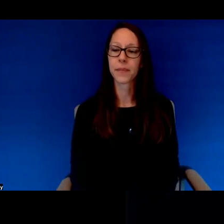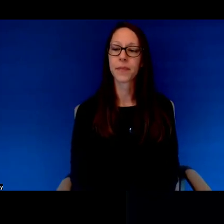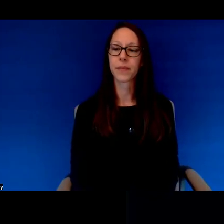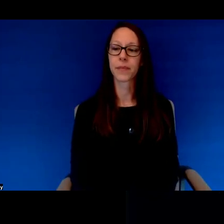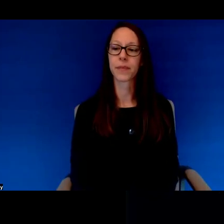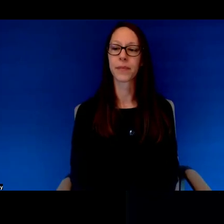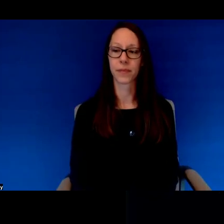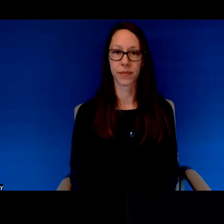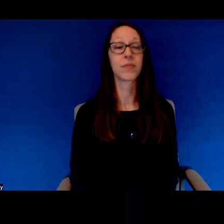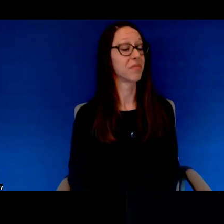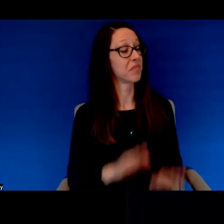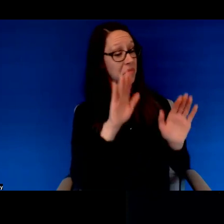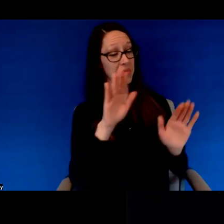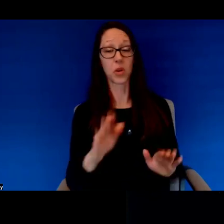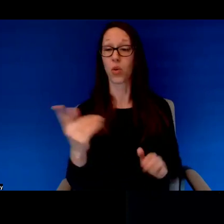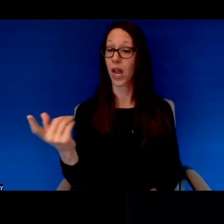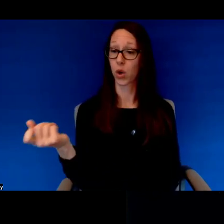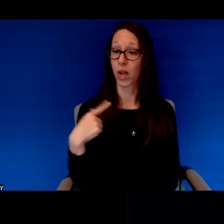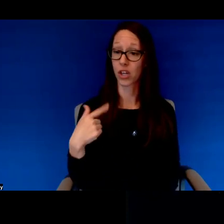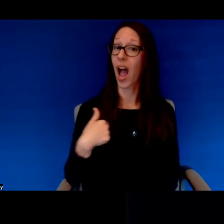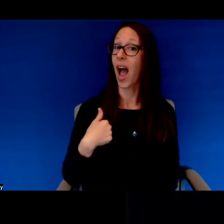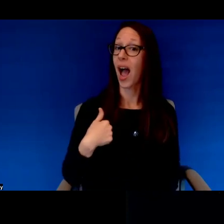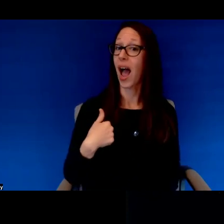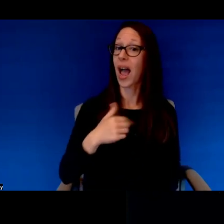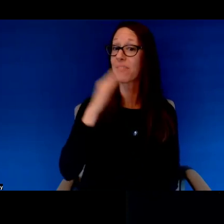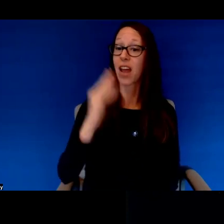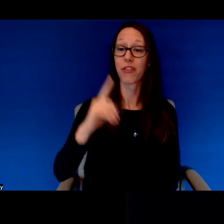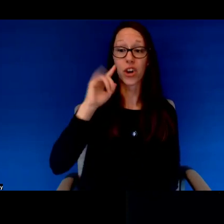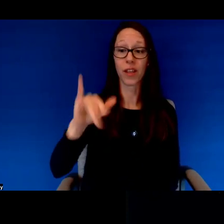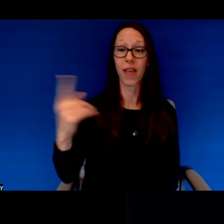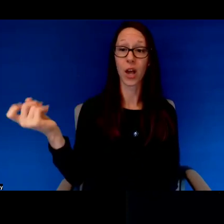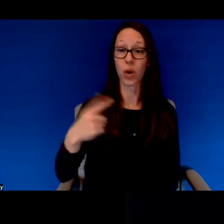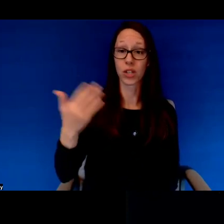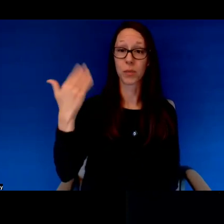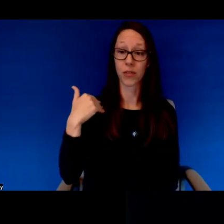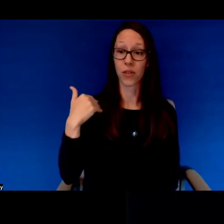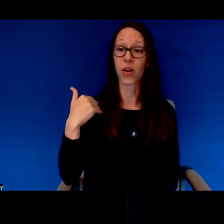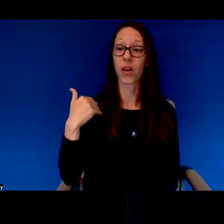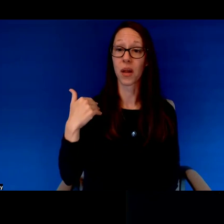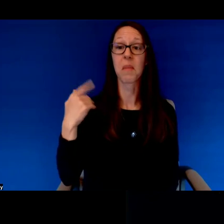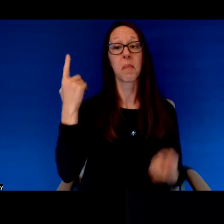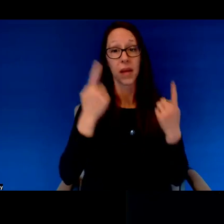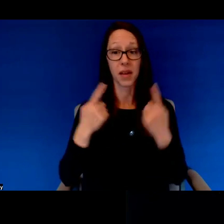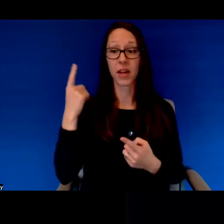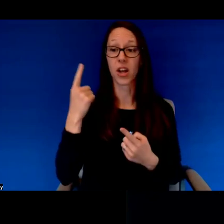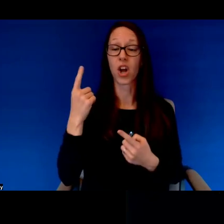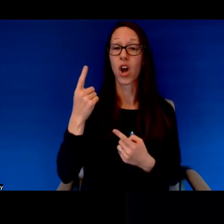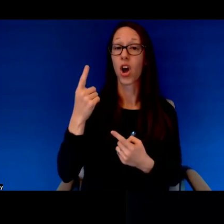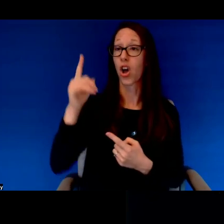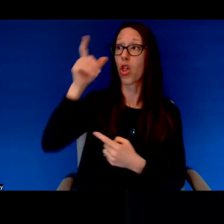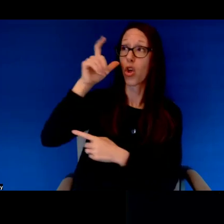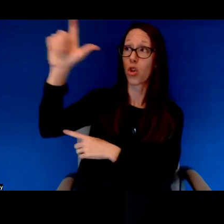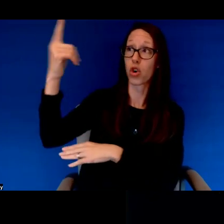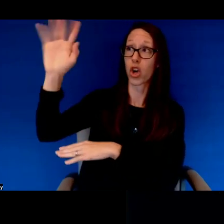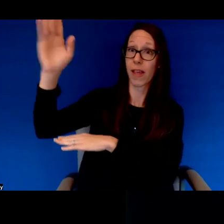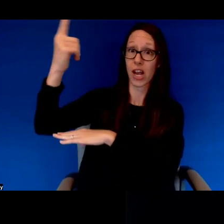That's a really, really great question. I have Cool. never Yeah. heard this question before. Yeah, but Nice. considering that, a lunar day, a day on the moon